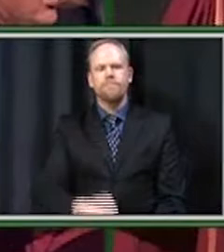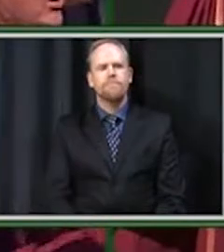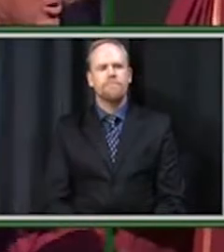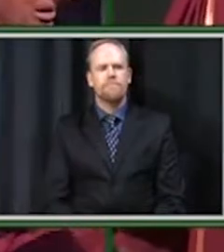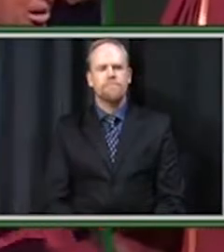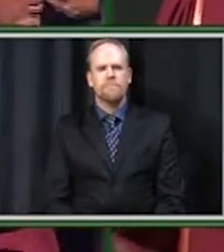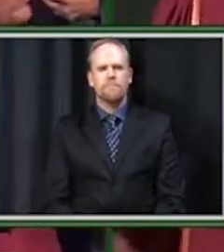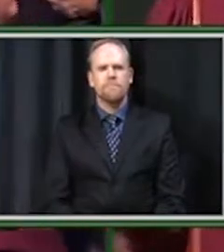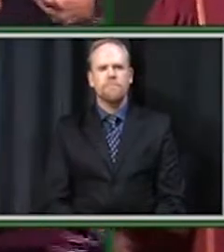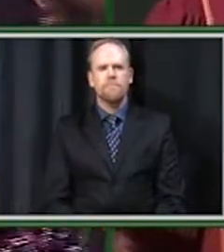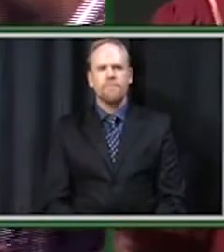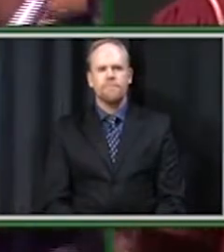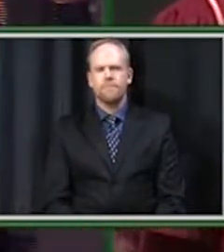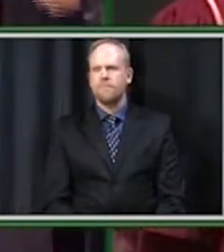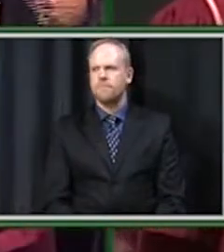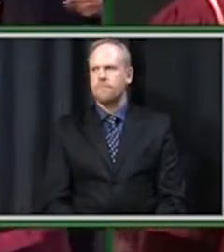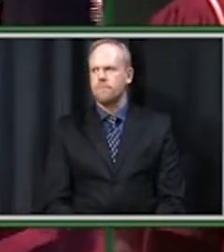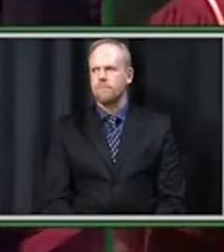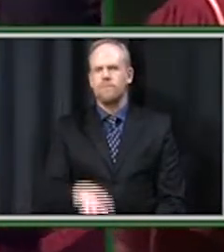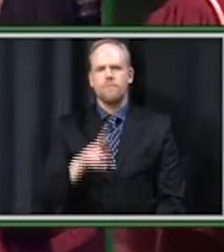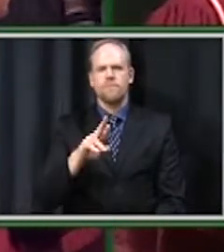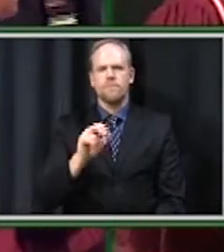Roger Optimus Delaney.